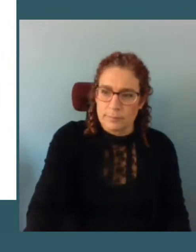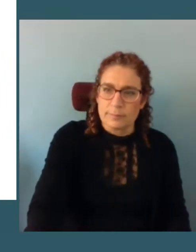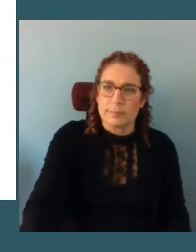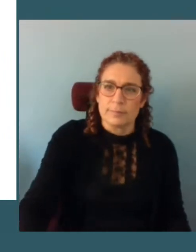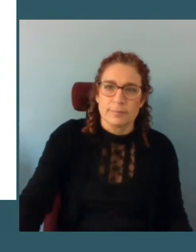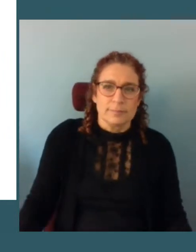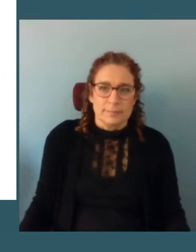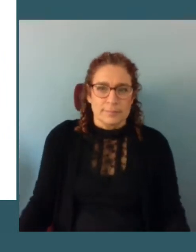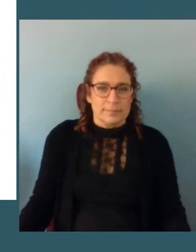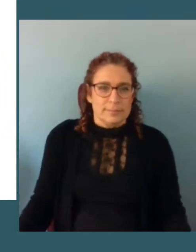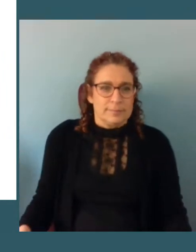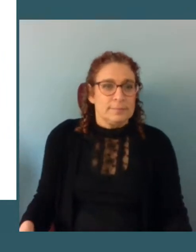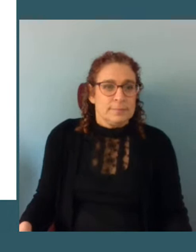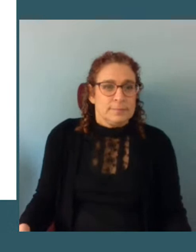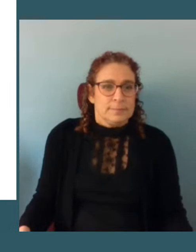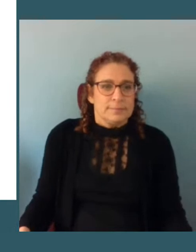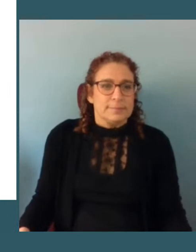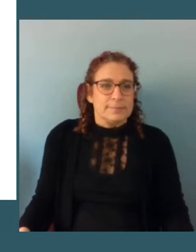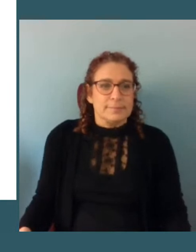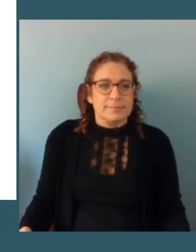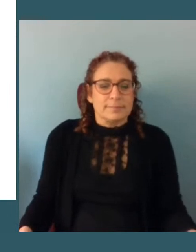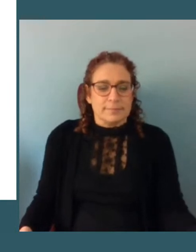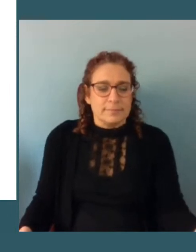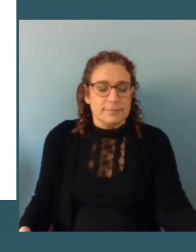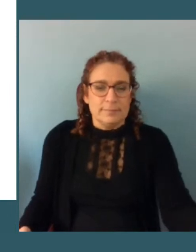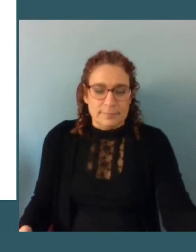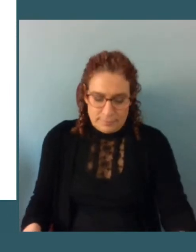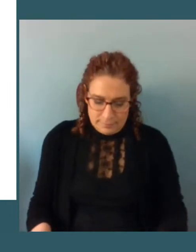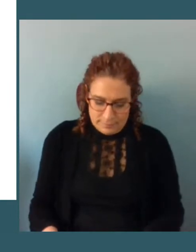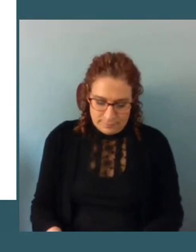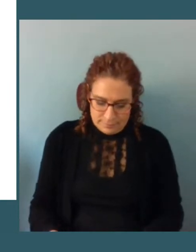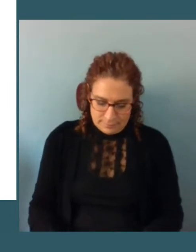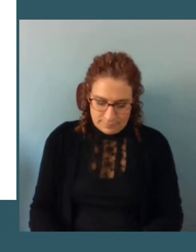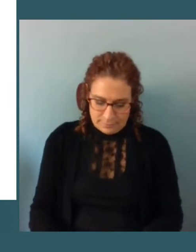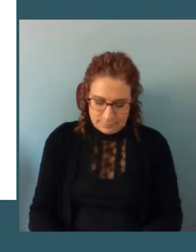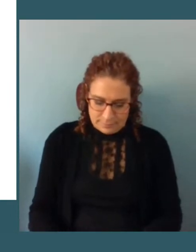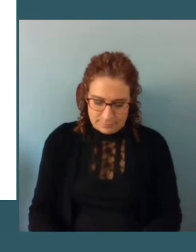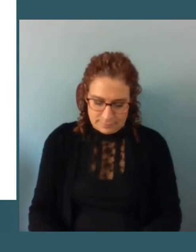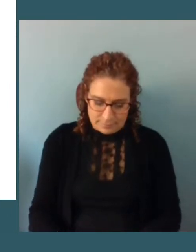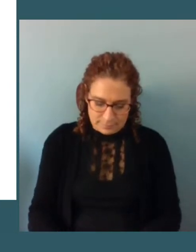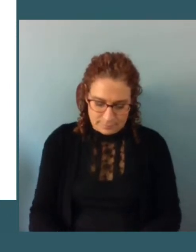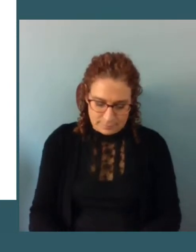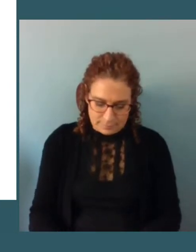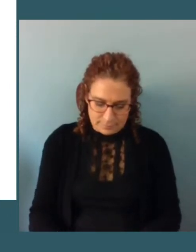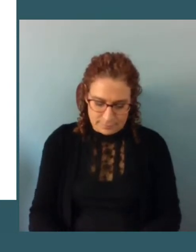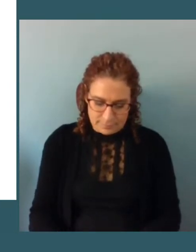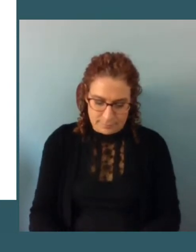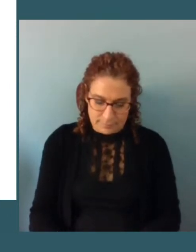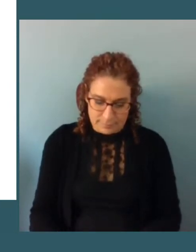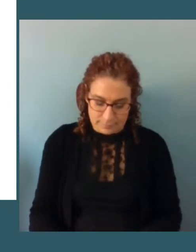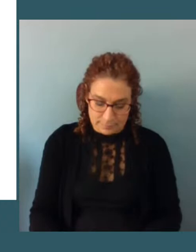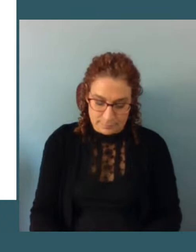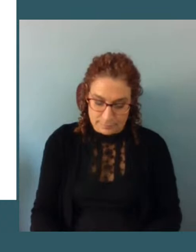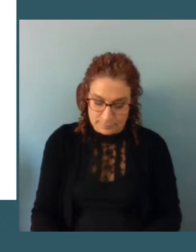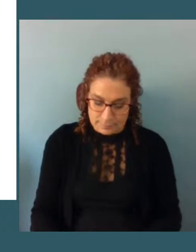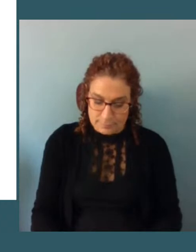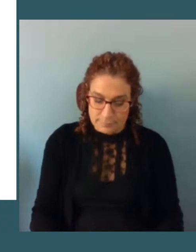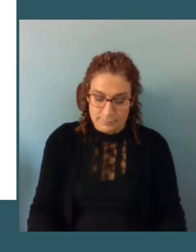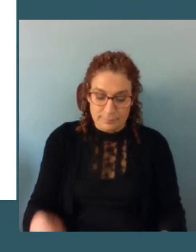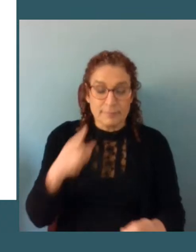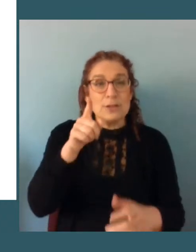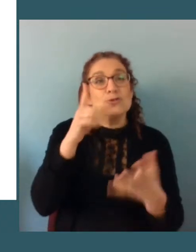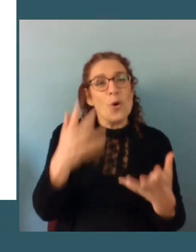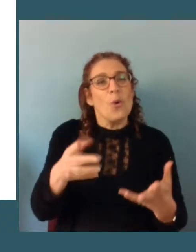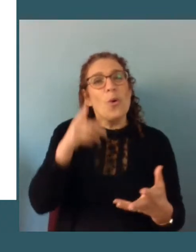So thinking about the strategies that can be adopted for infants who